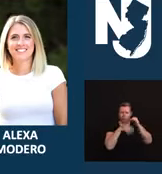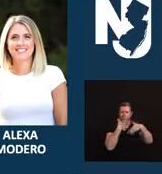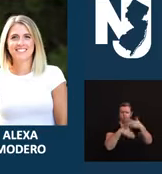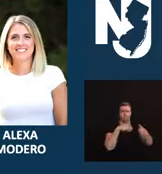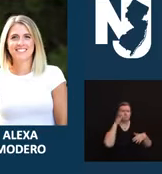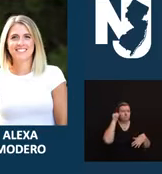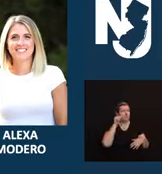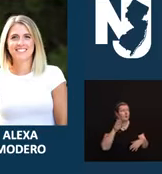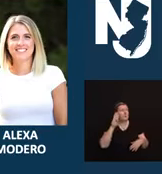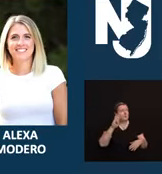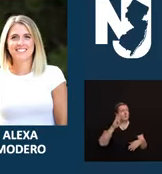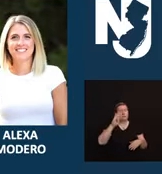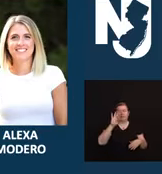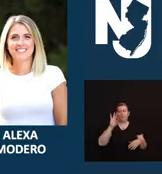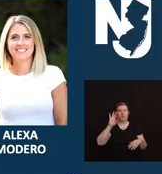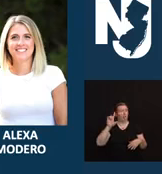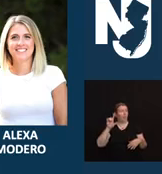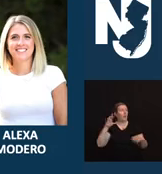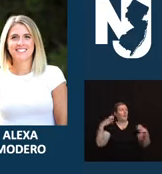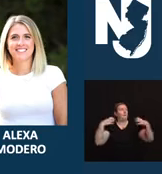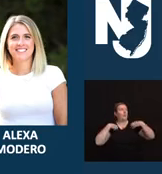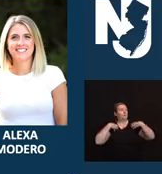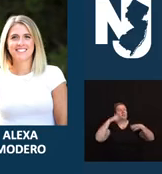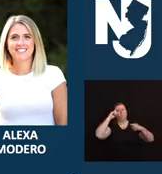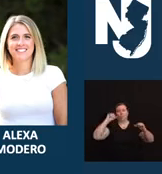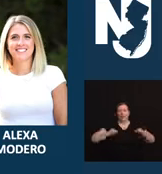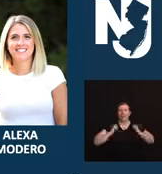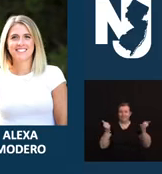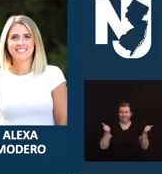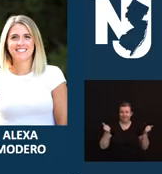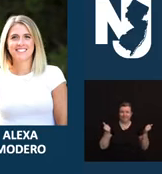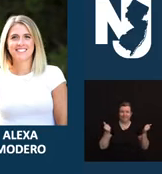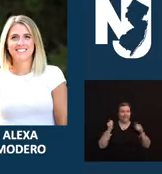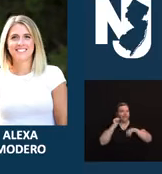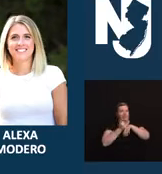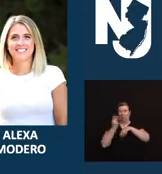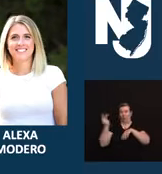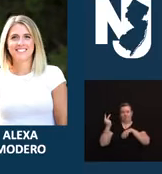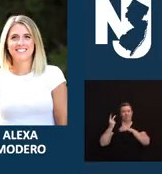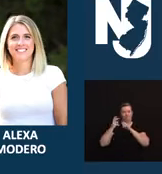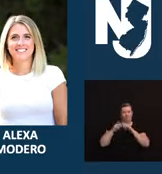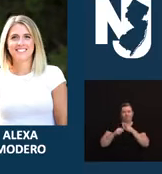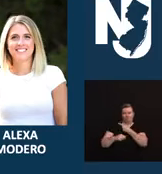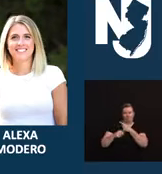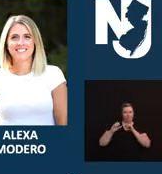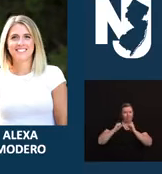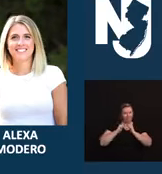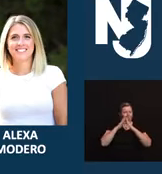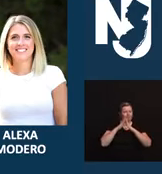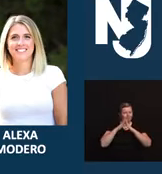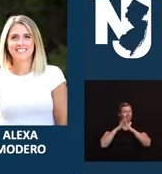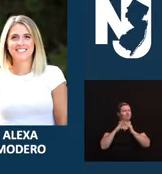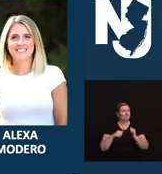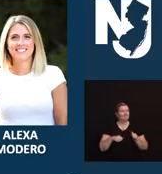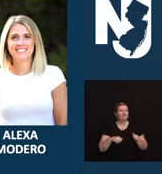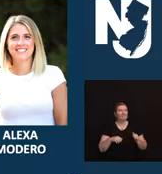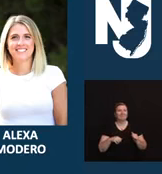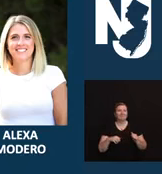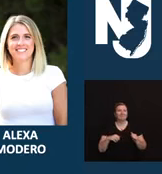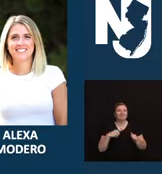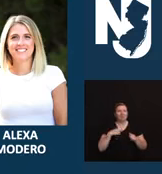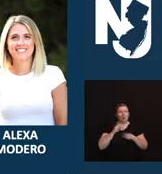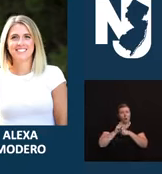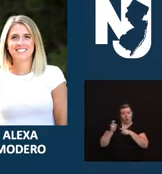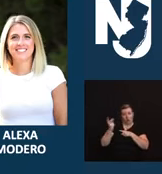by Marine veteran Brett D'Alessandro and Alexa Modero, and I had the great honor of speaking with them on Monday as